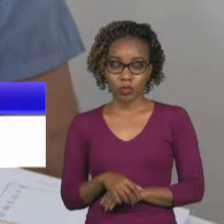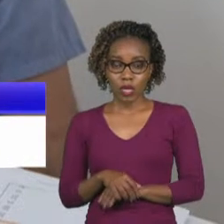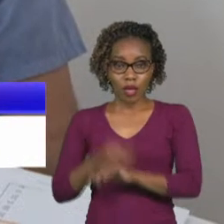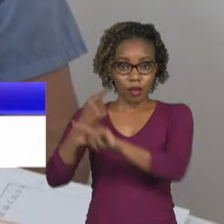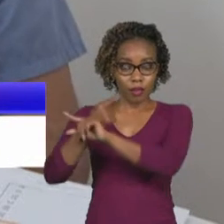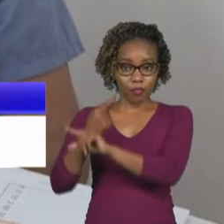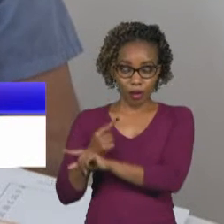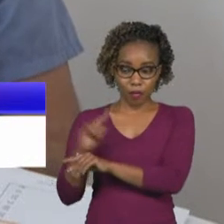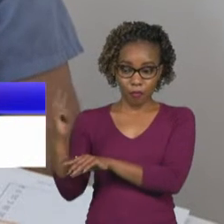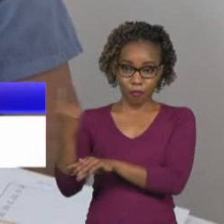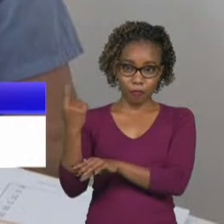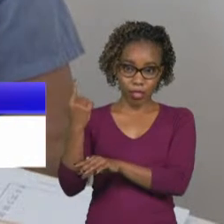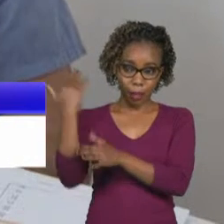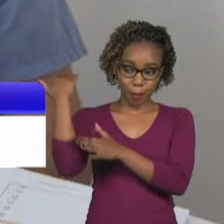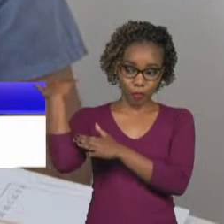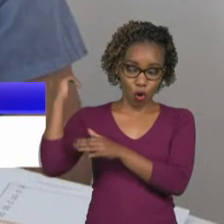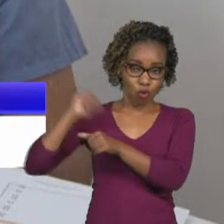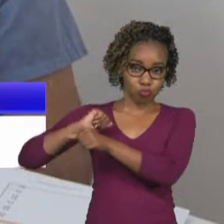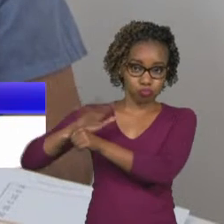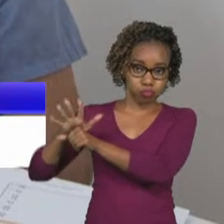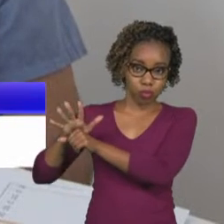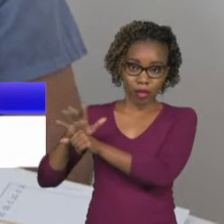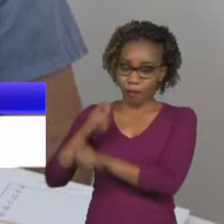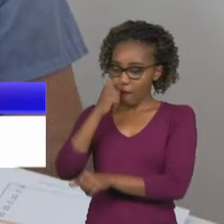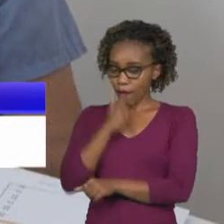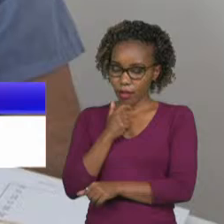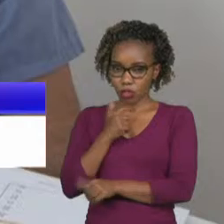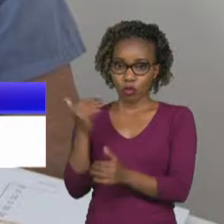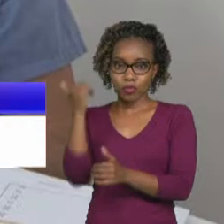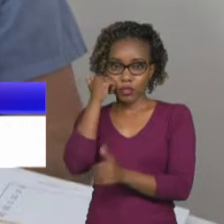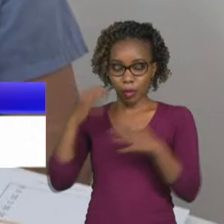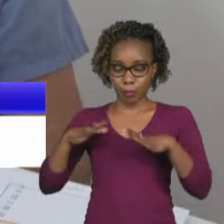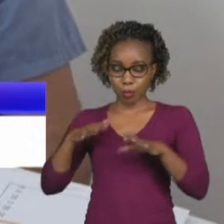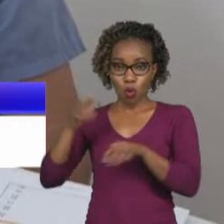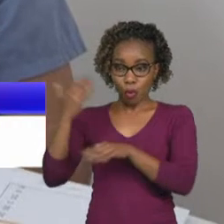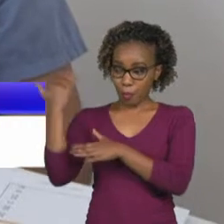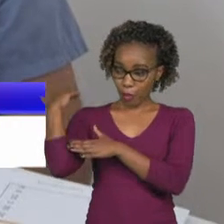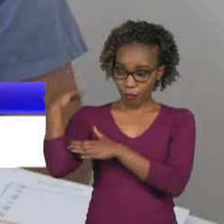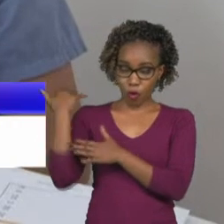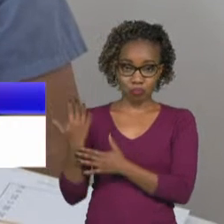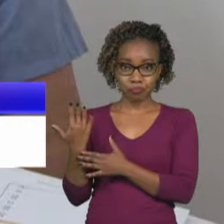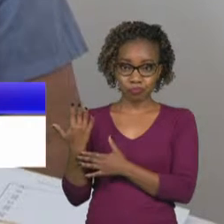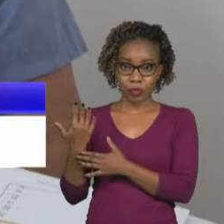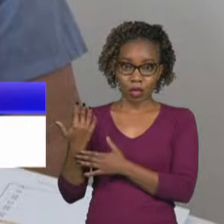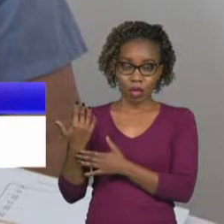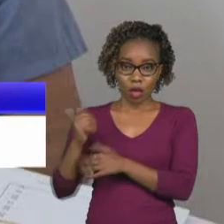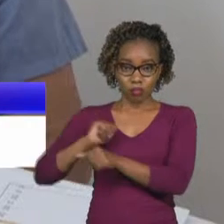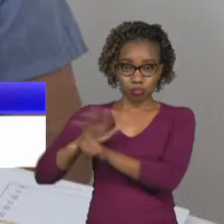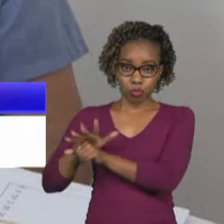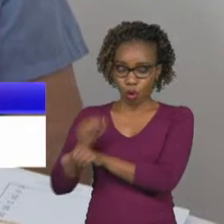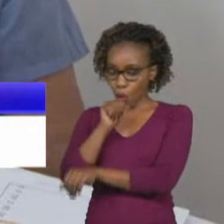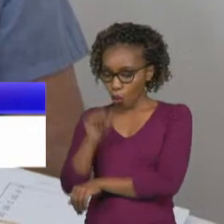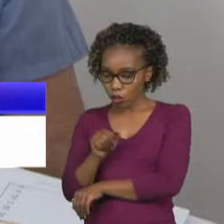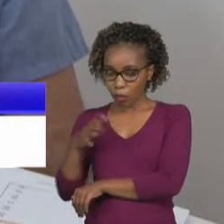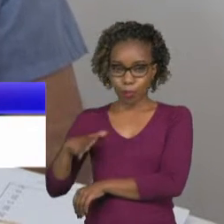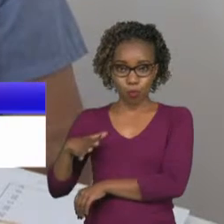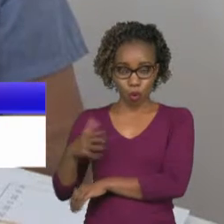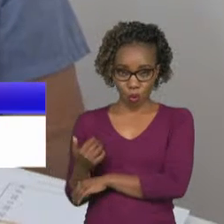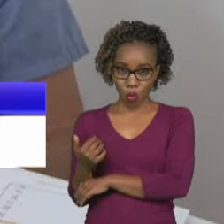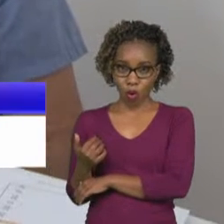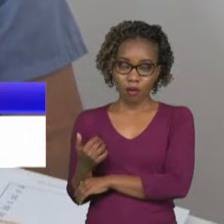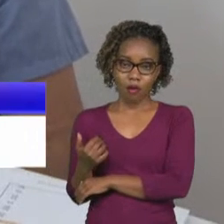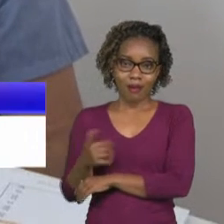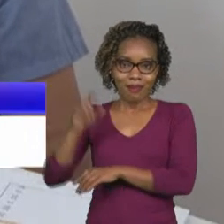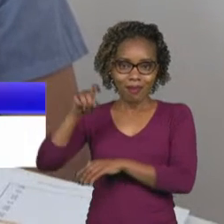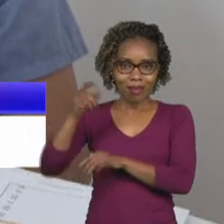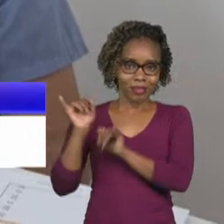from the first wave is the average age of the patients. During the first wave, these were much older patients, and they